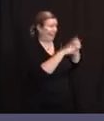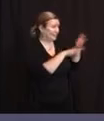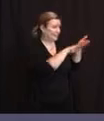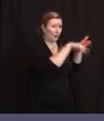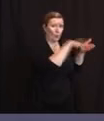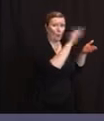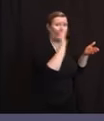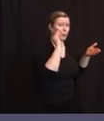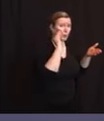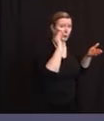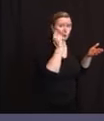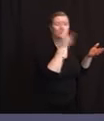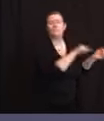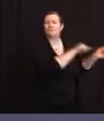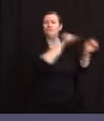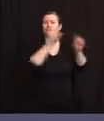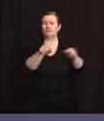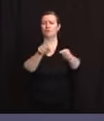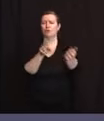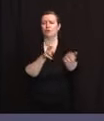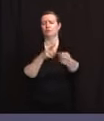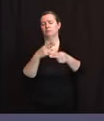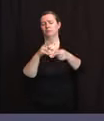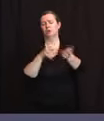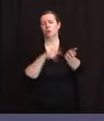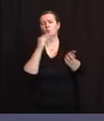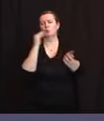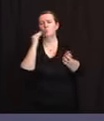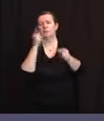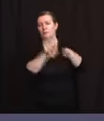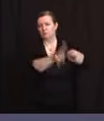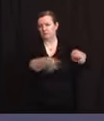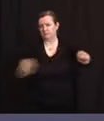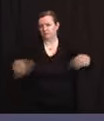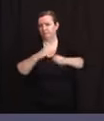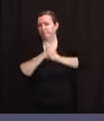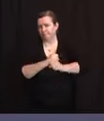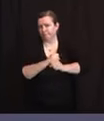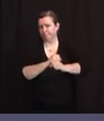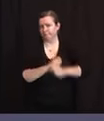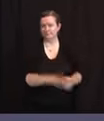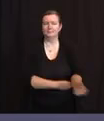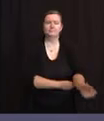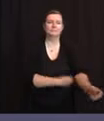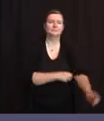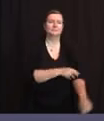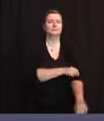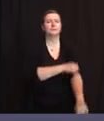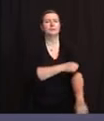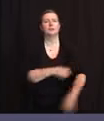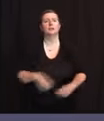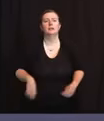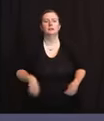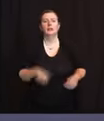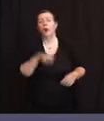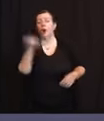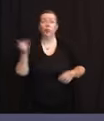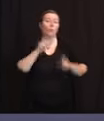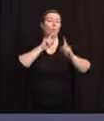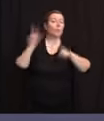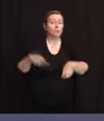On April 13th, we issued an emergency curtailment order to prohibit admissions and readmissions of individuals